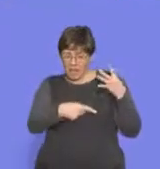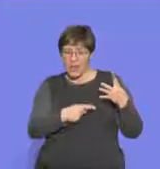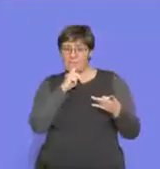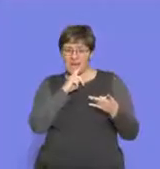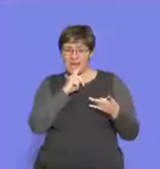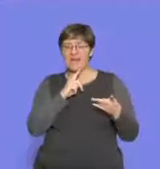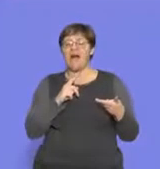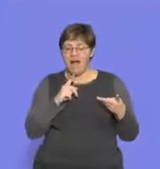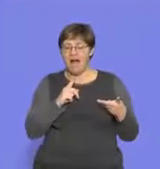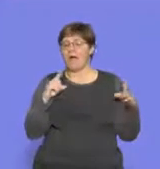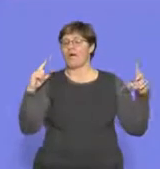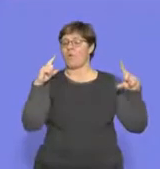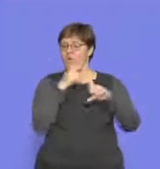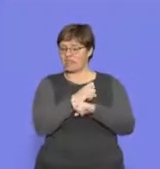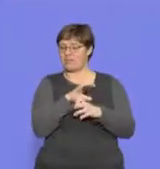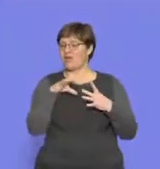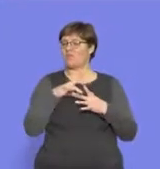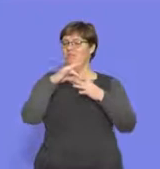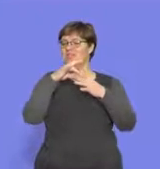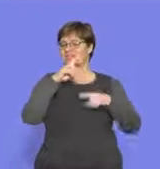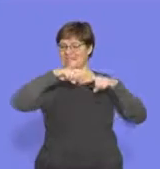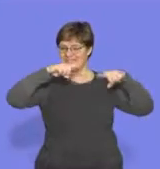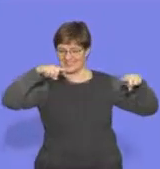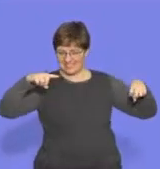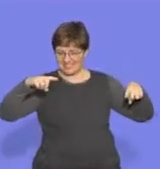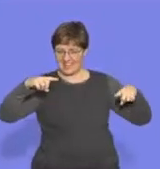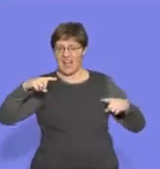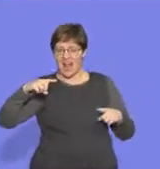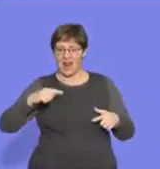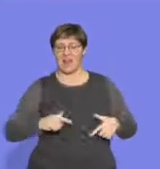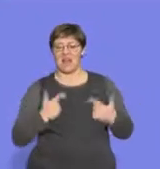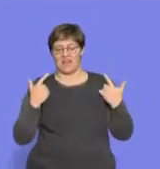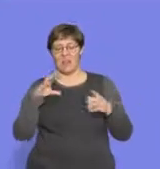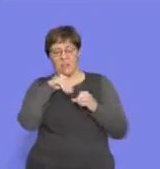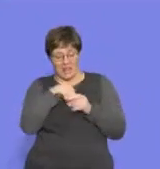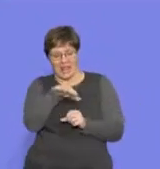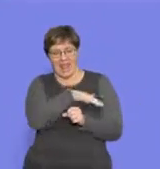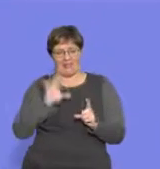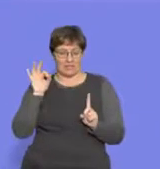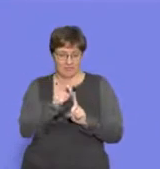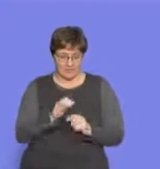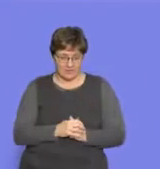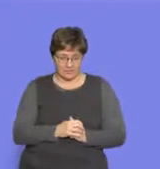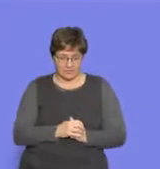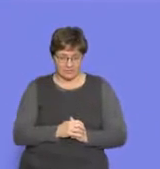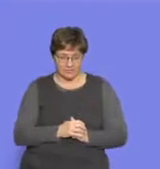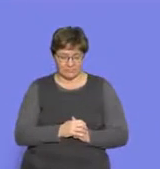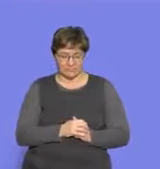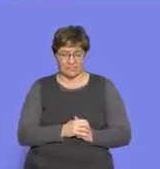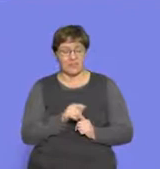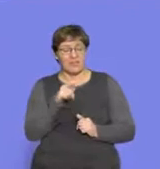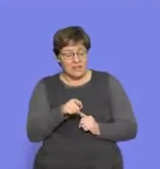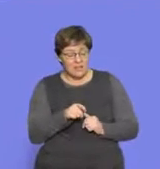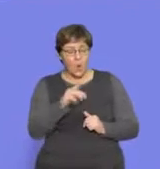again a complexity of unique distribution of life forms in a specific area. The organisms